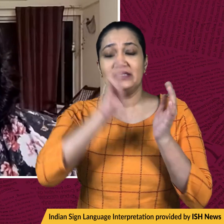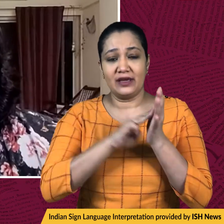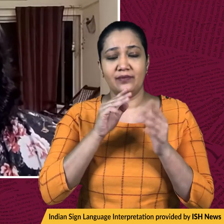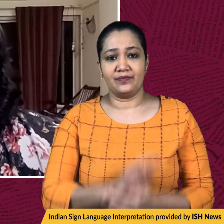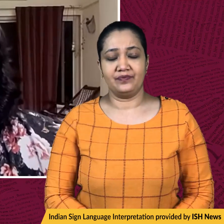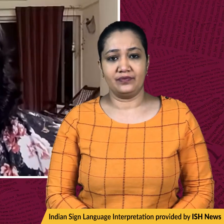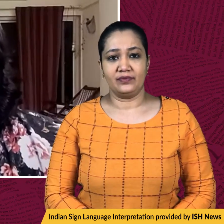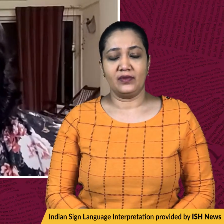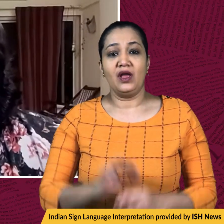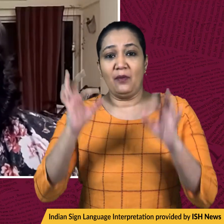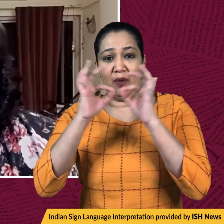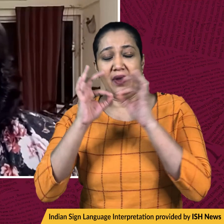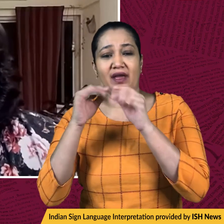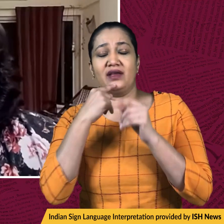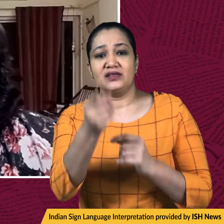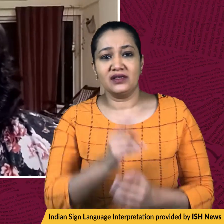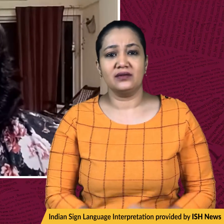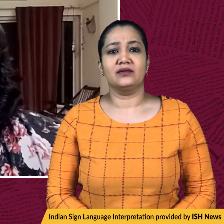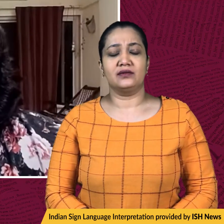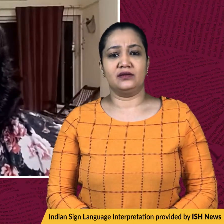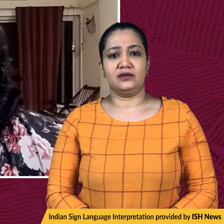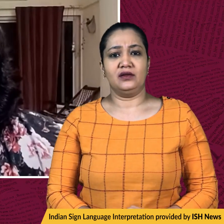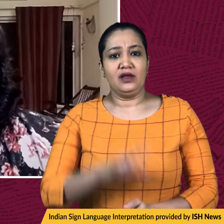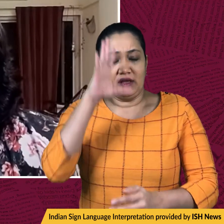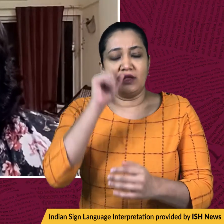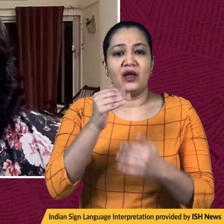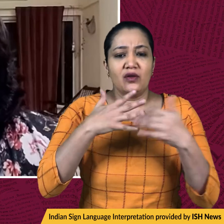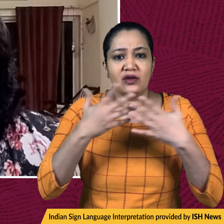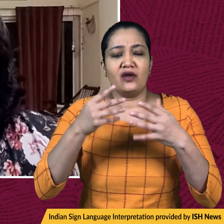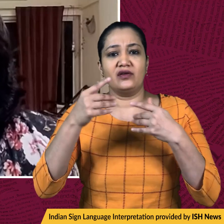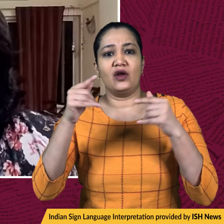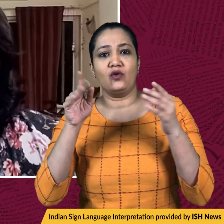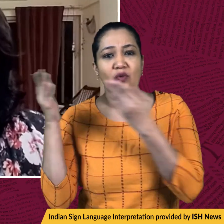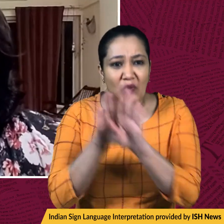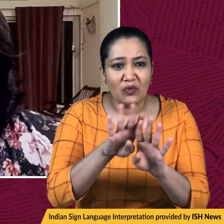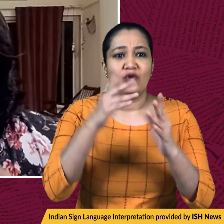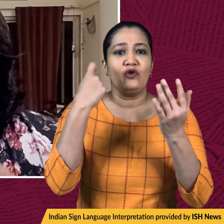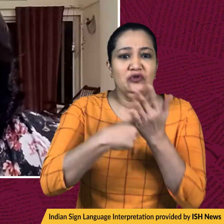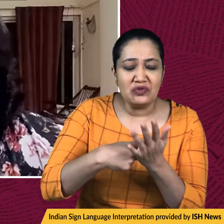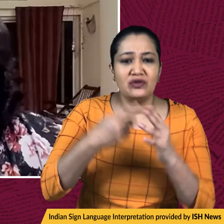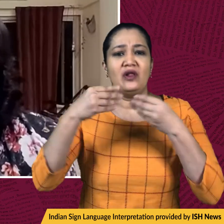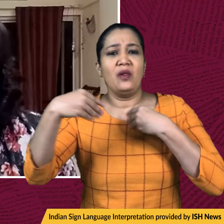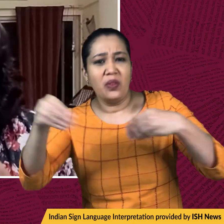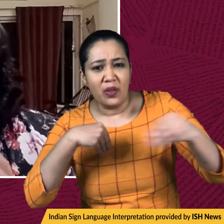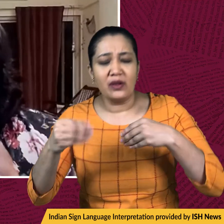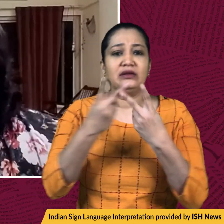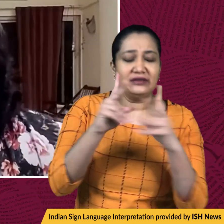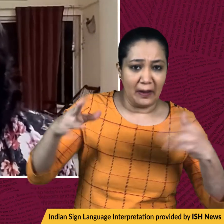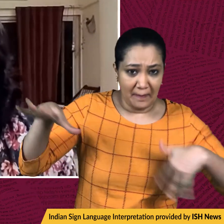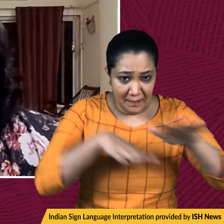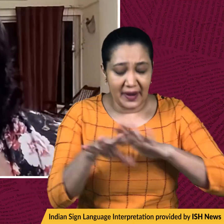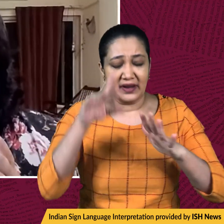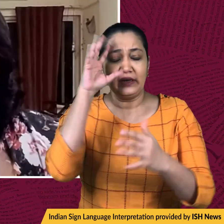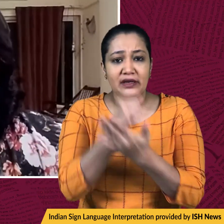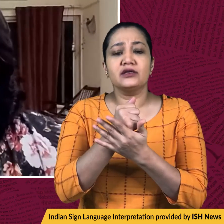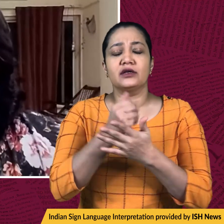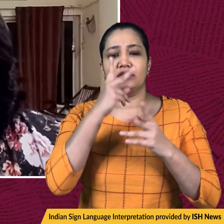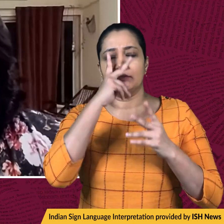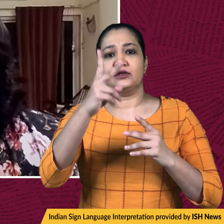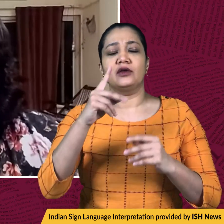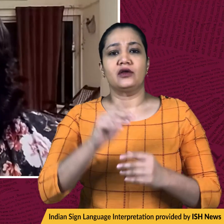Chief Minister Basavaraj Bommai has, as of today, said that the decision to further ease COVID-19 restrictions in the state will